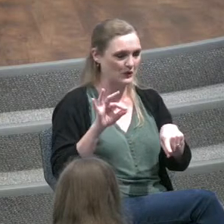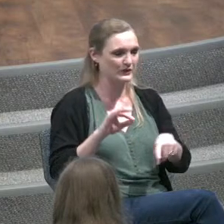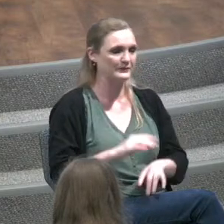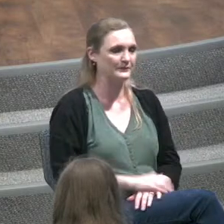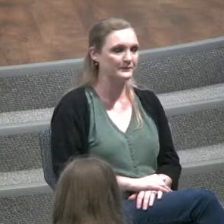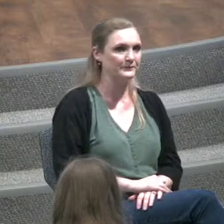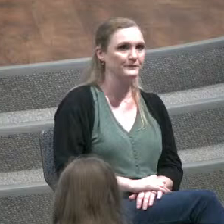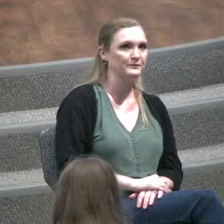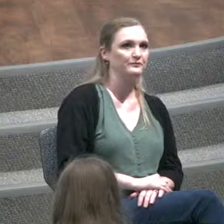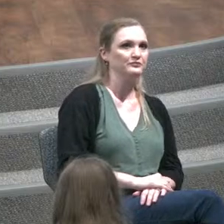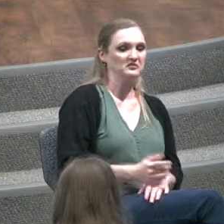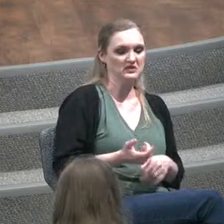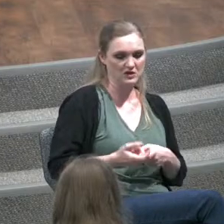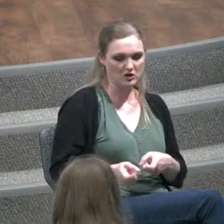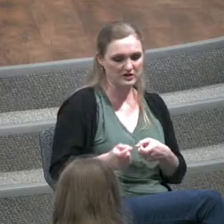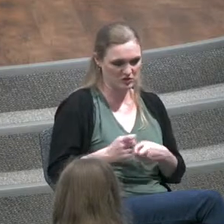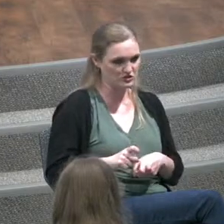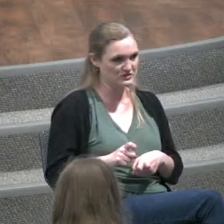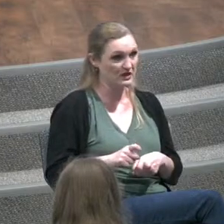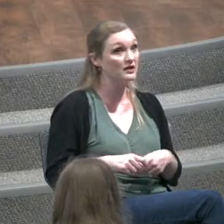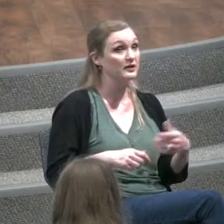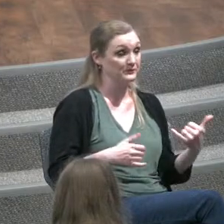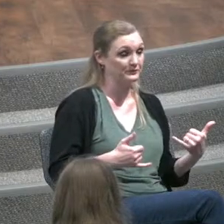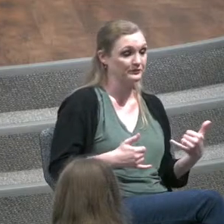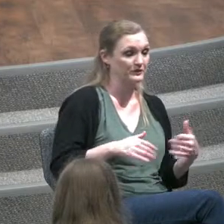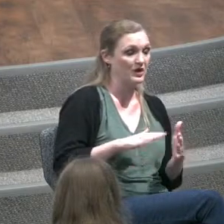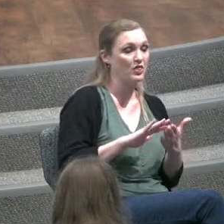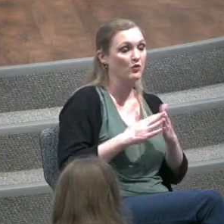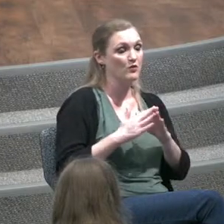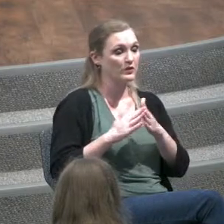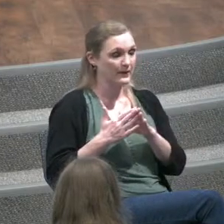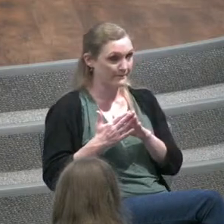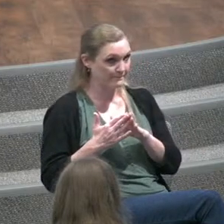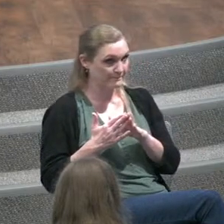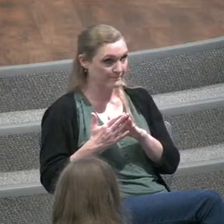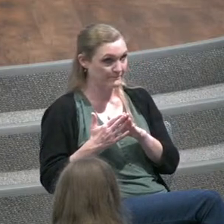actual signet ring is not there. Now, Herodium